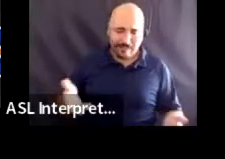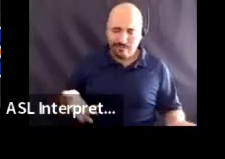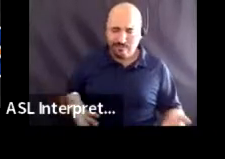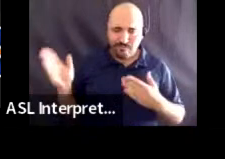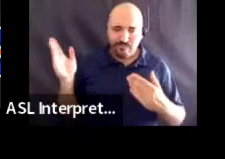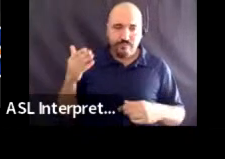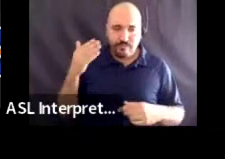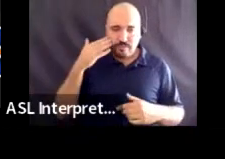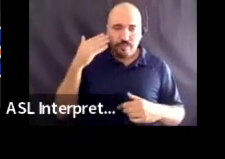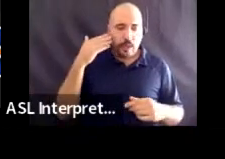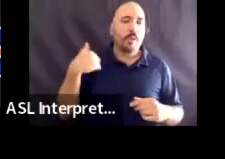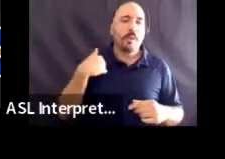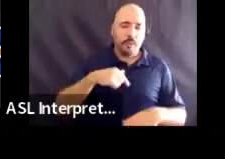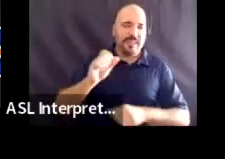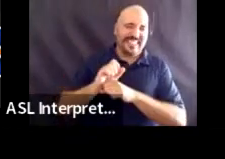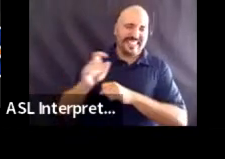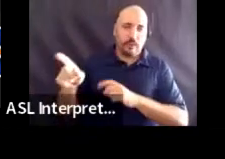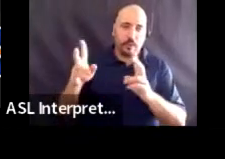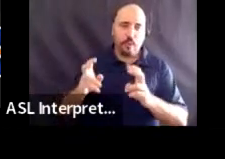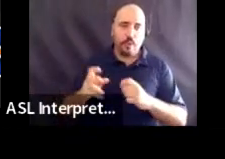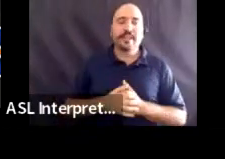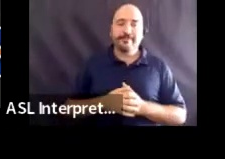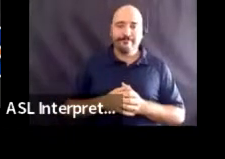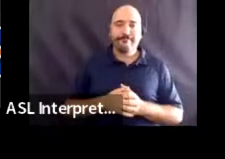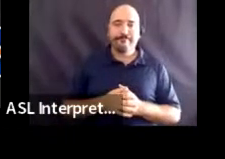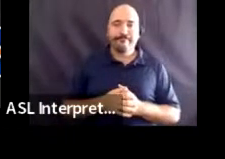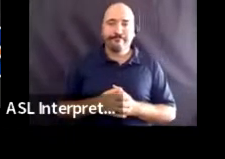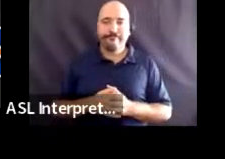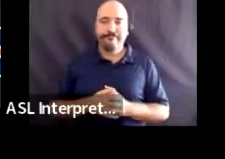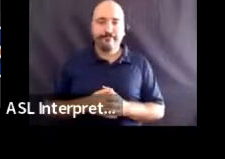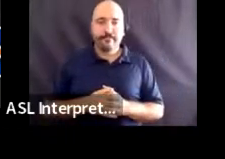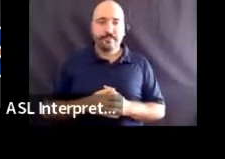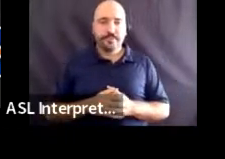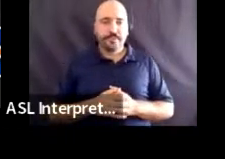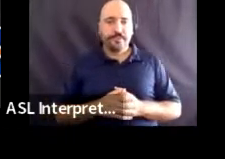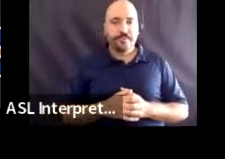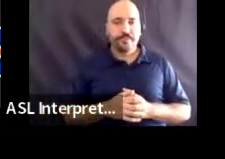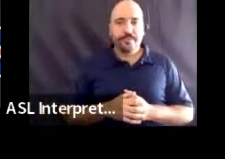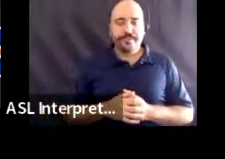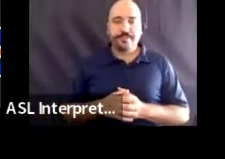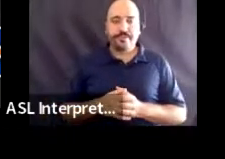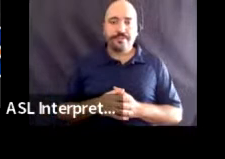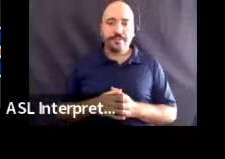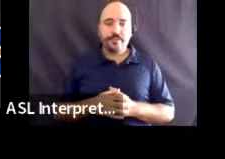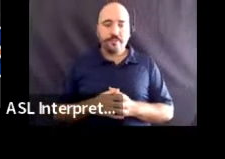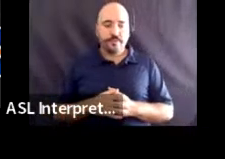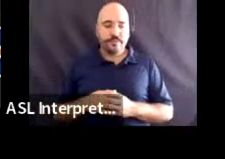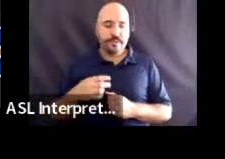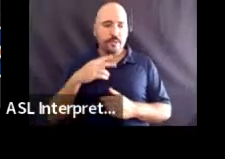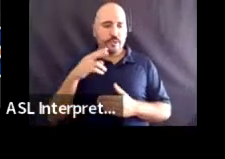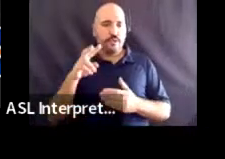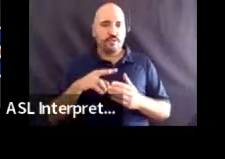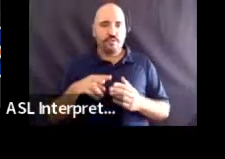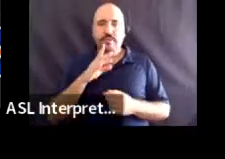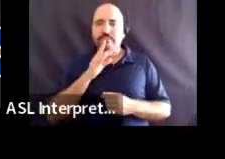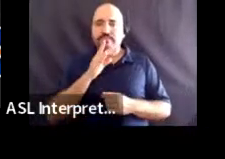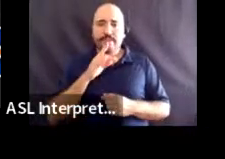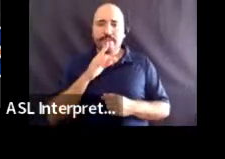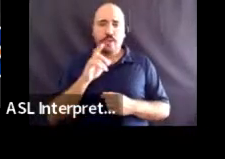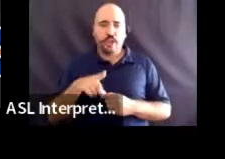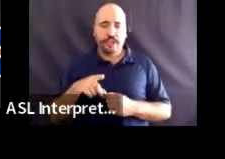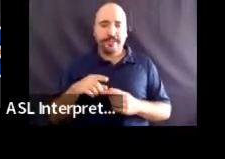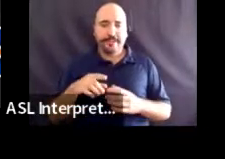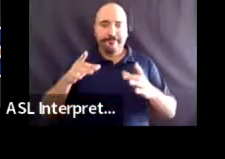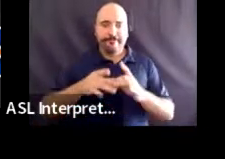know, we can send you a recording. Okay, so I'm going to read out loud the question. It says